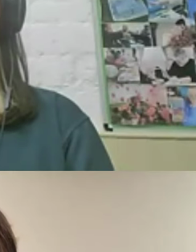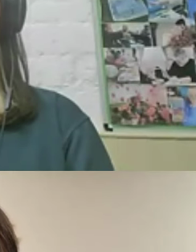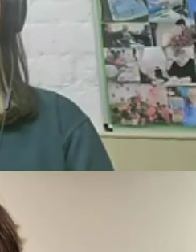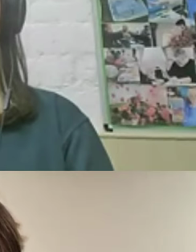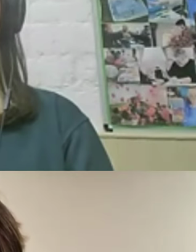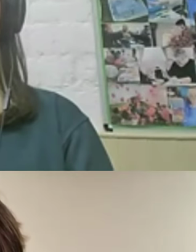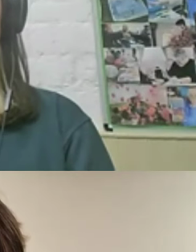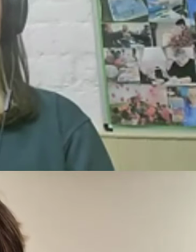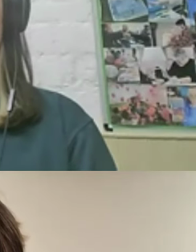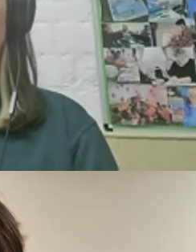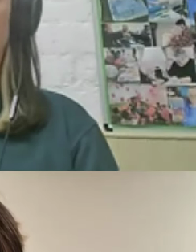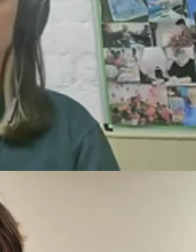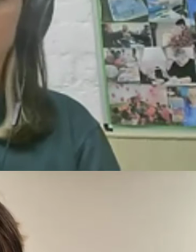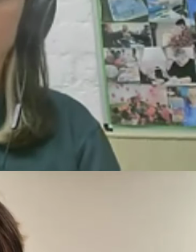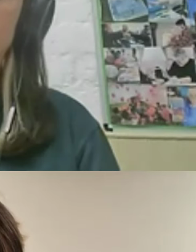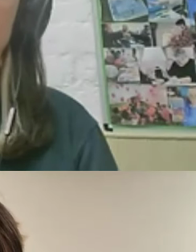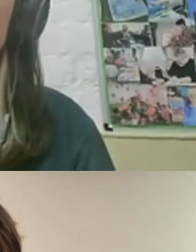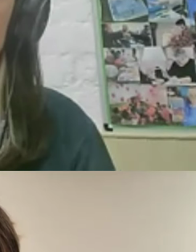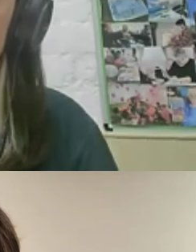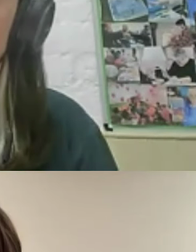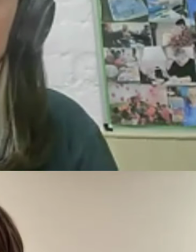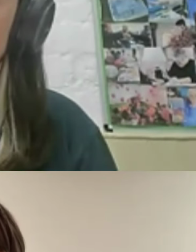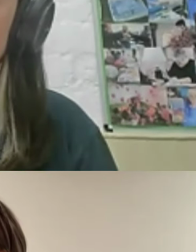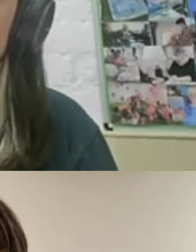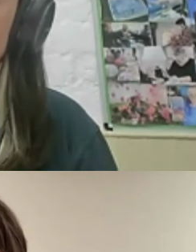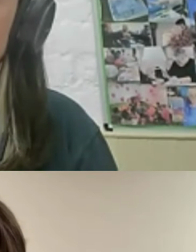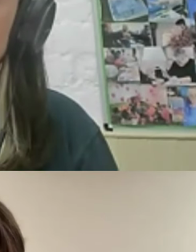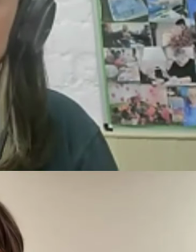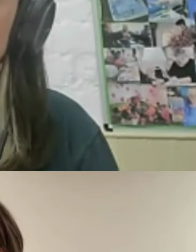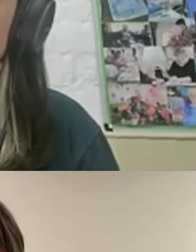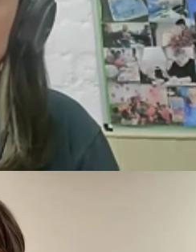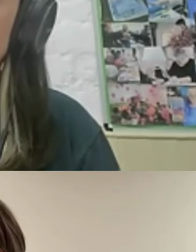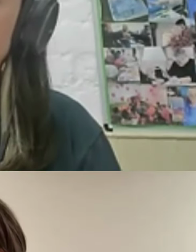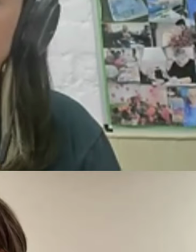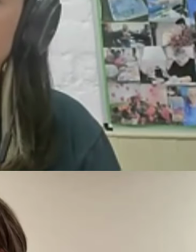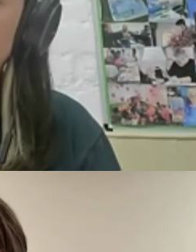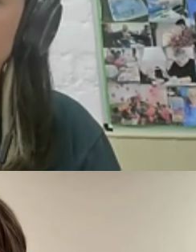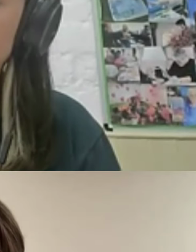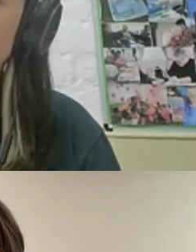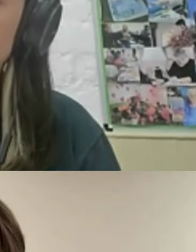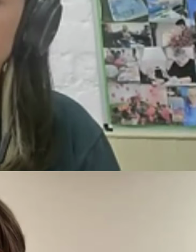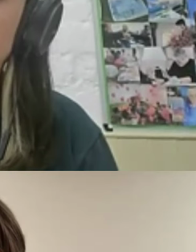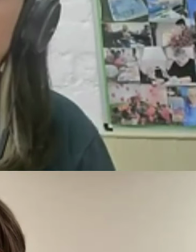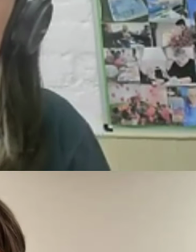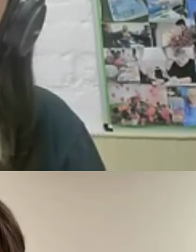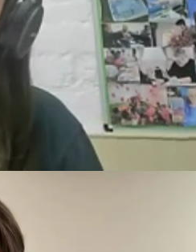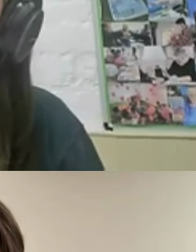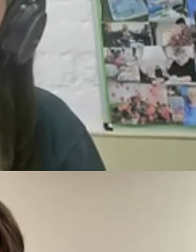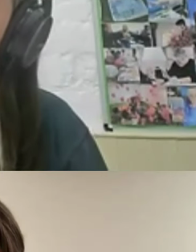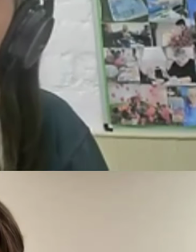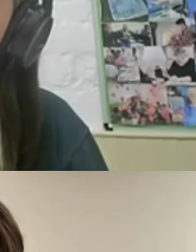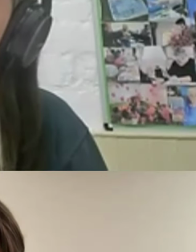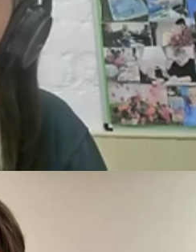home and carry on developing the work? Would that be any sort of model? Something that actually works against